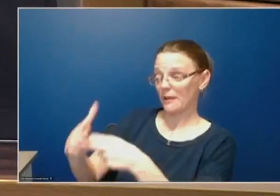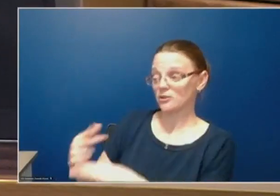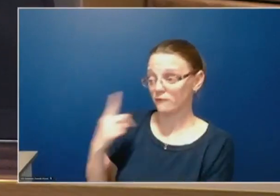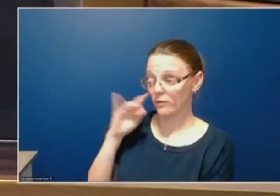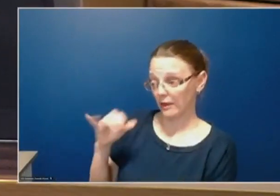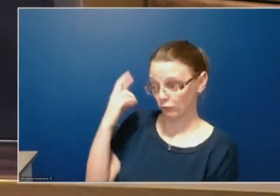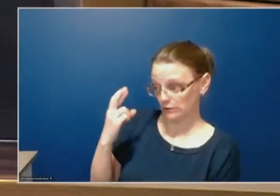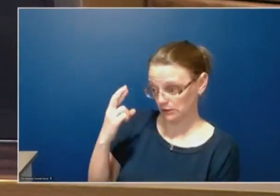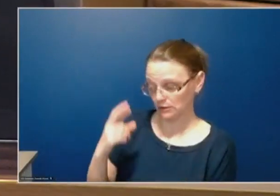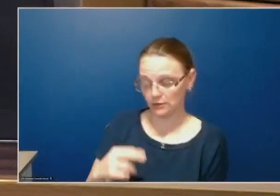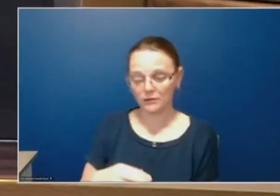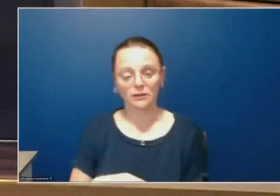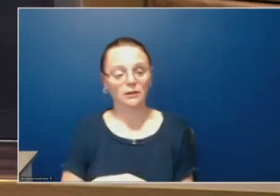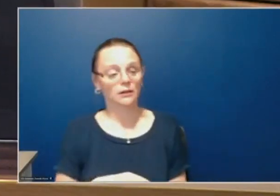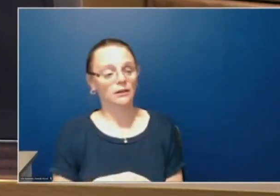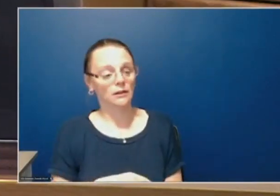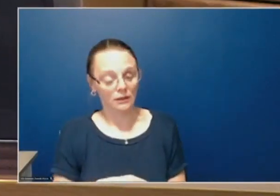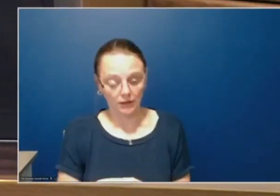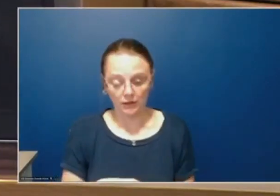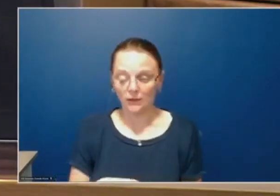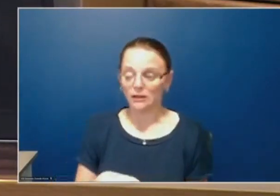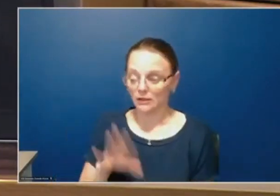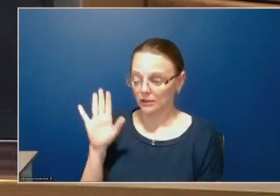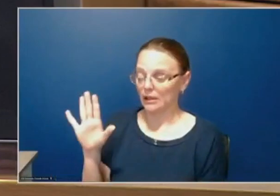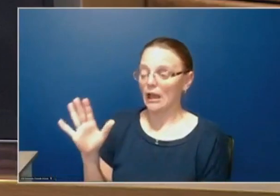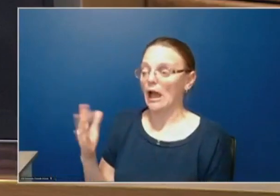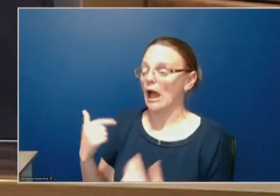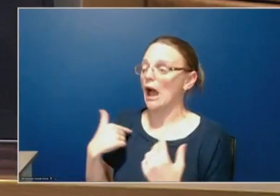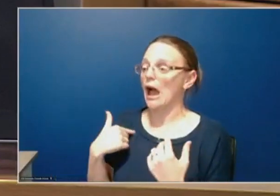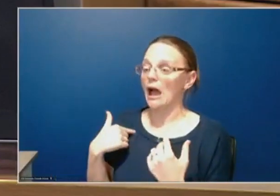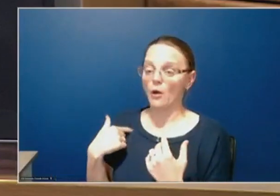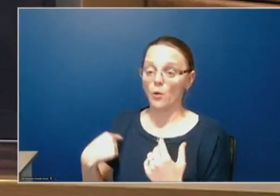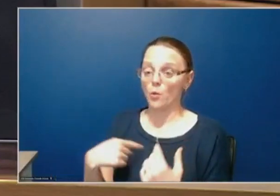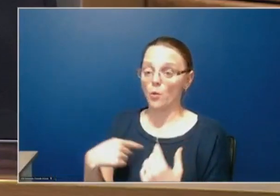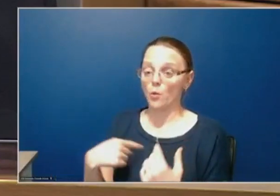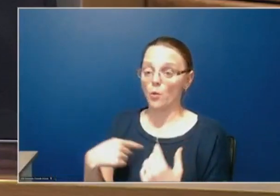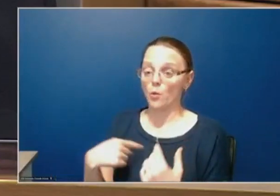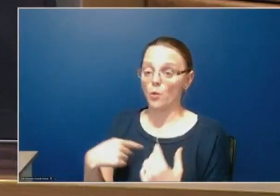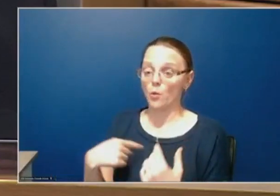What I want to emphasize is we are not following